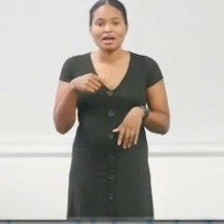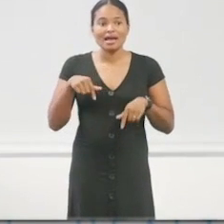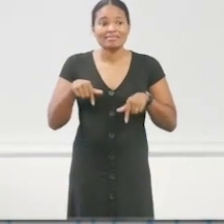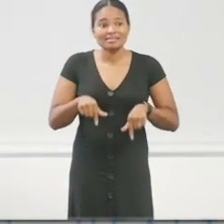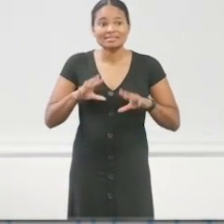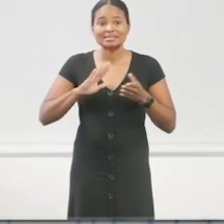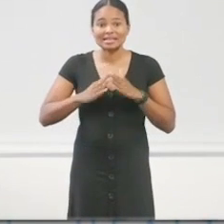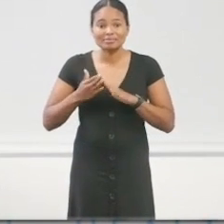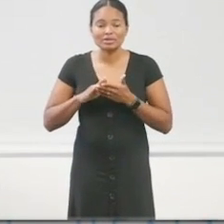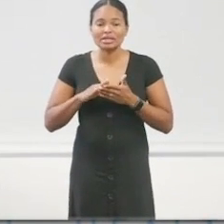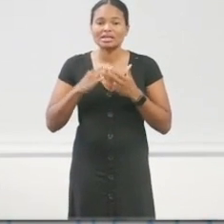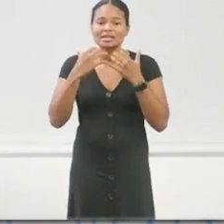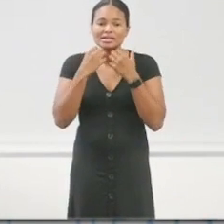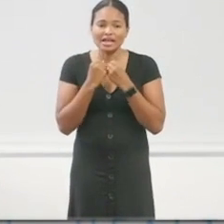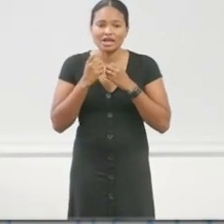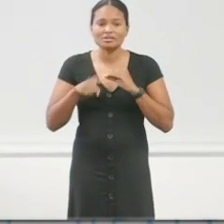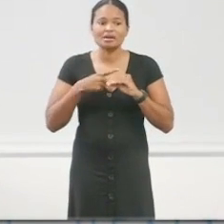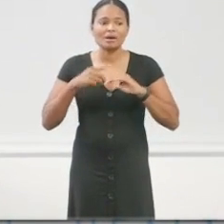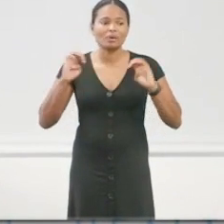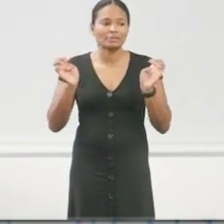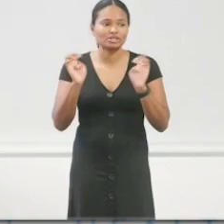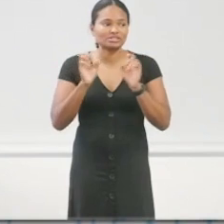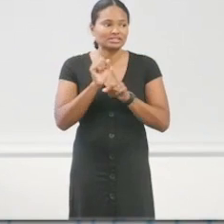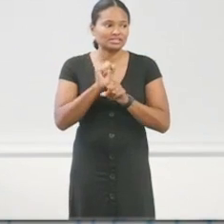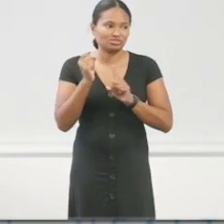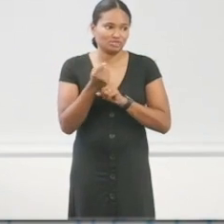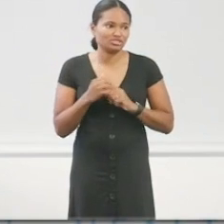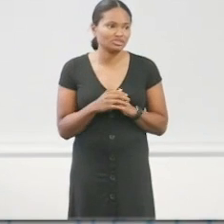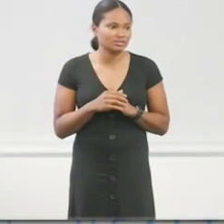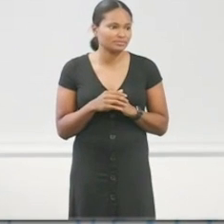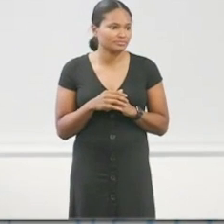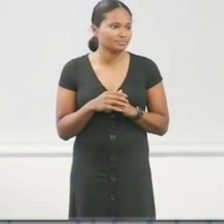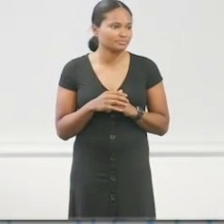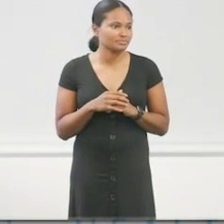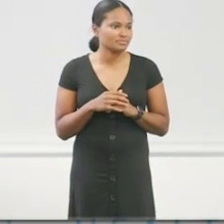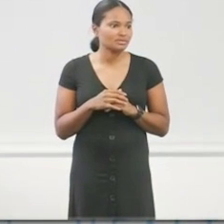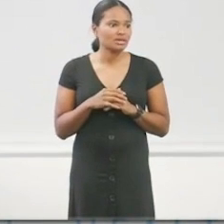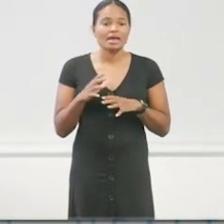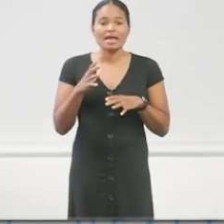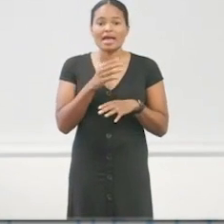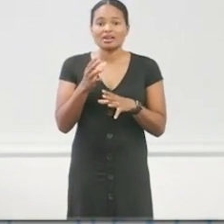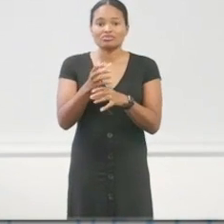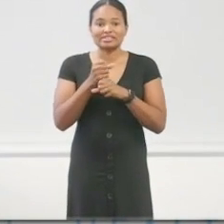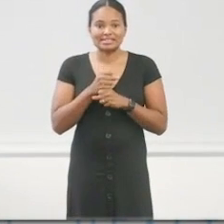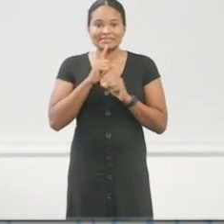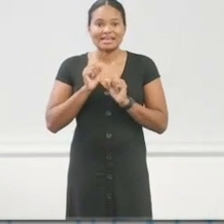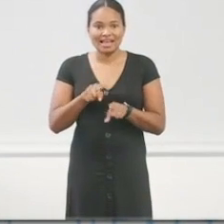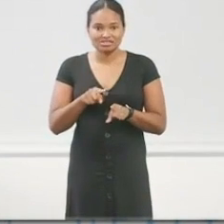community that's caring about emergent situations, getting the answers from the people that we